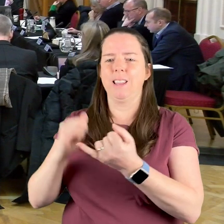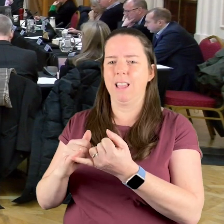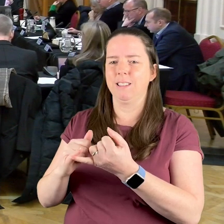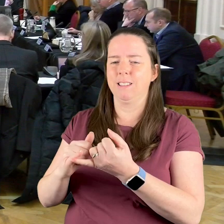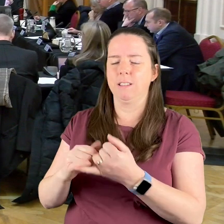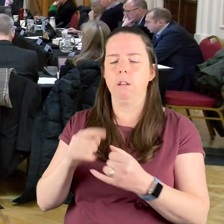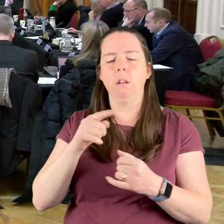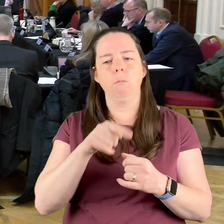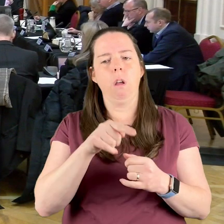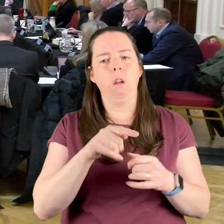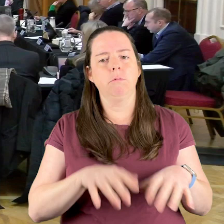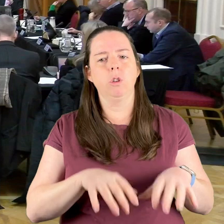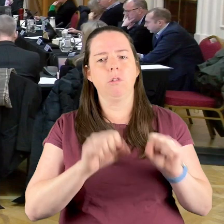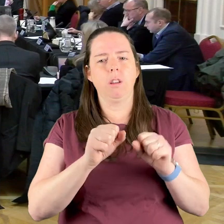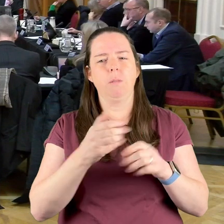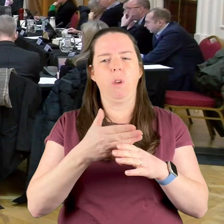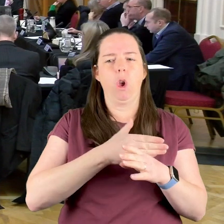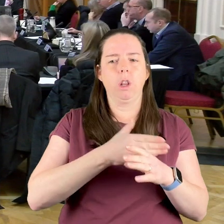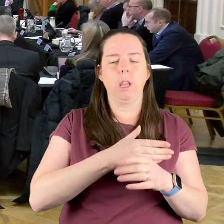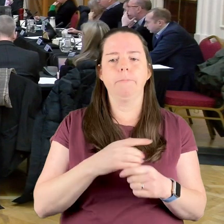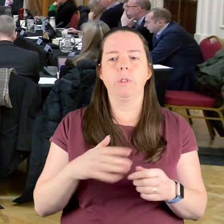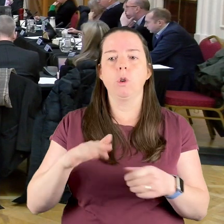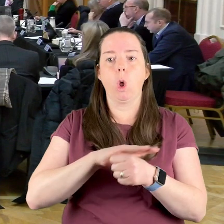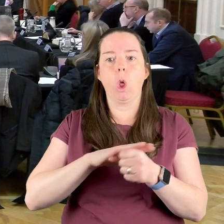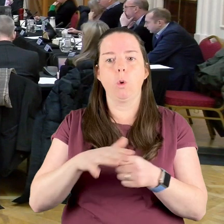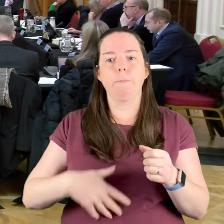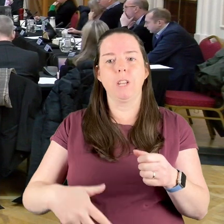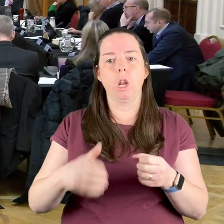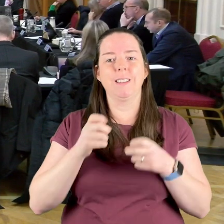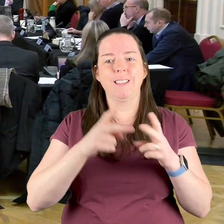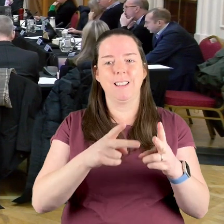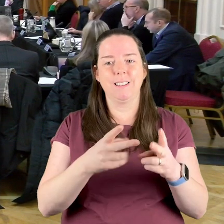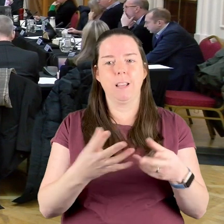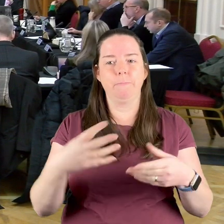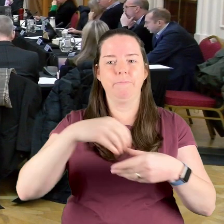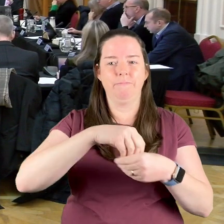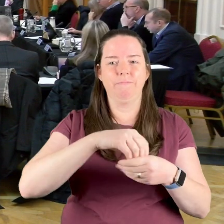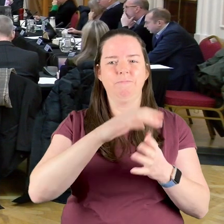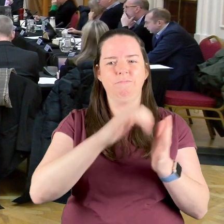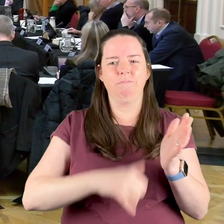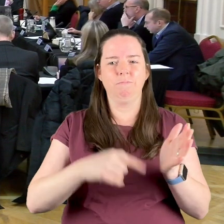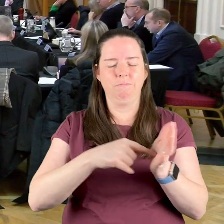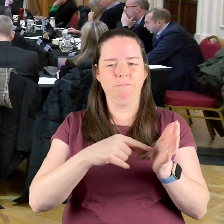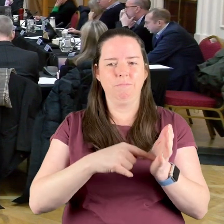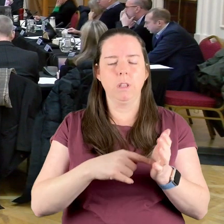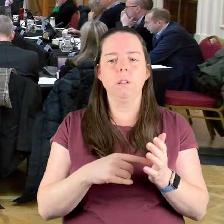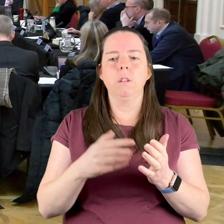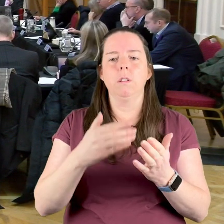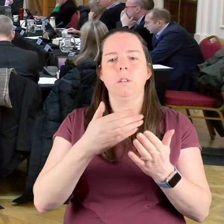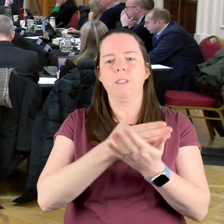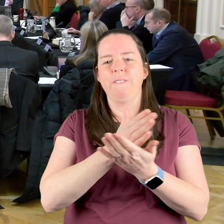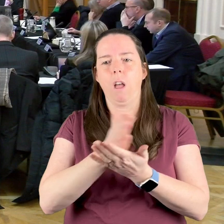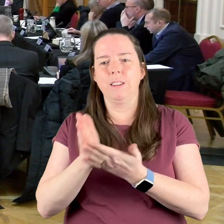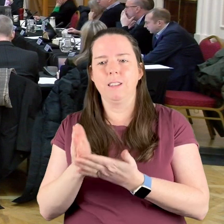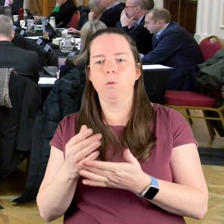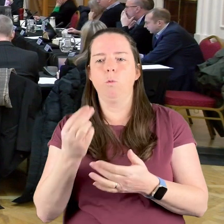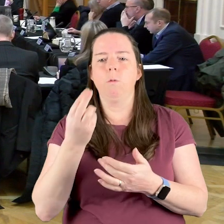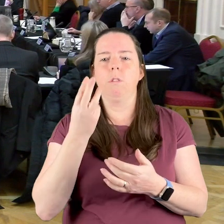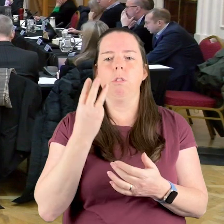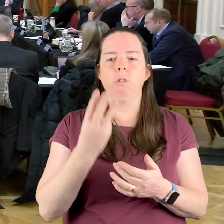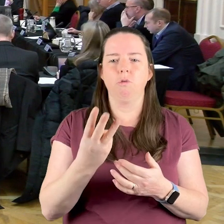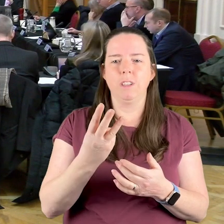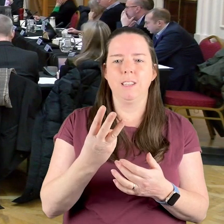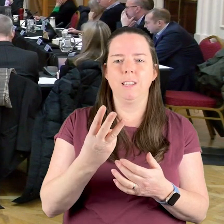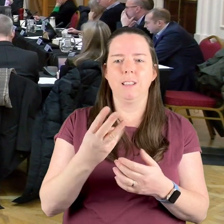but they started a bit earlier. So our local maternity system, after working the report, we